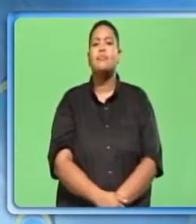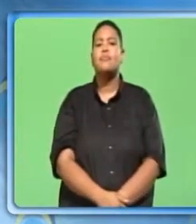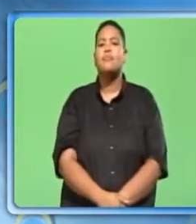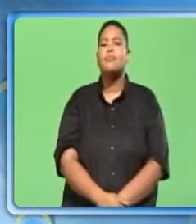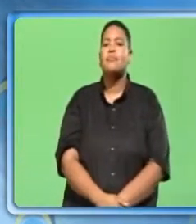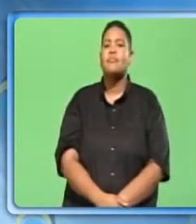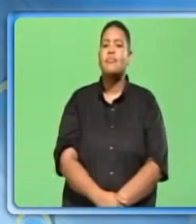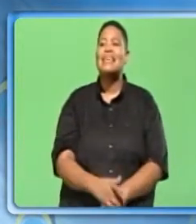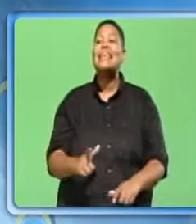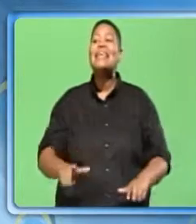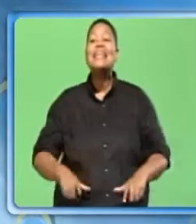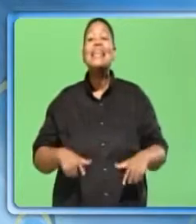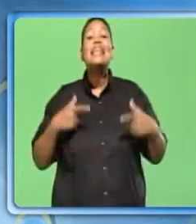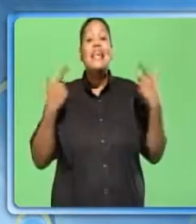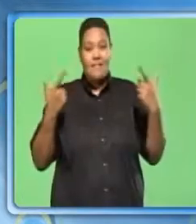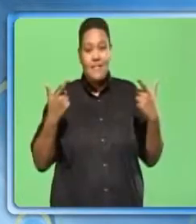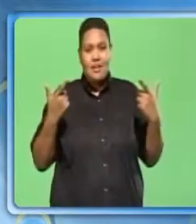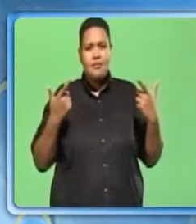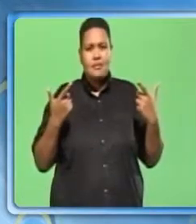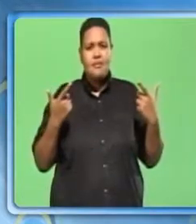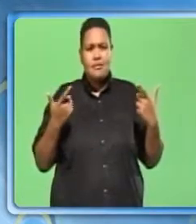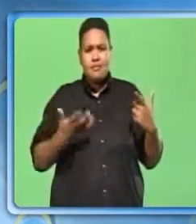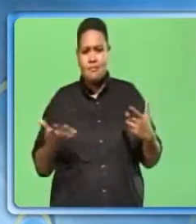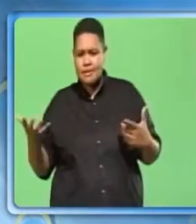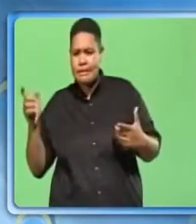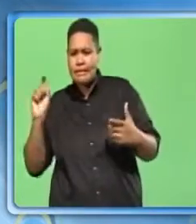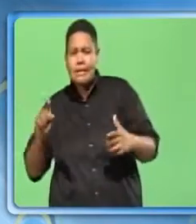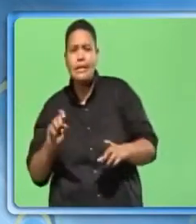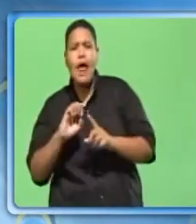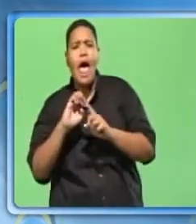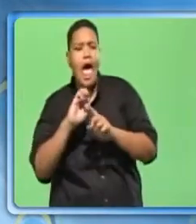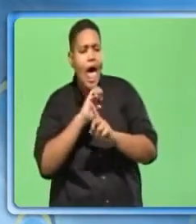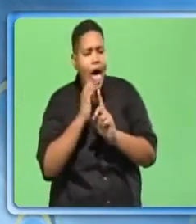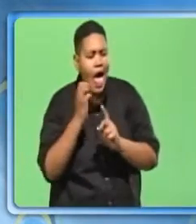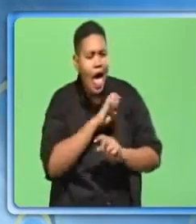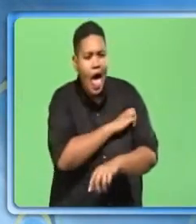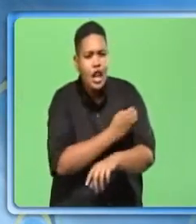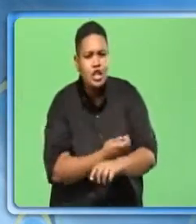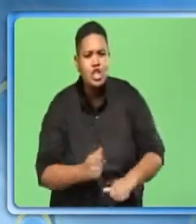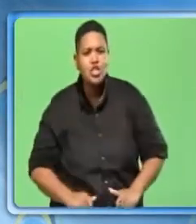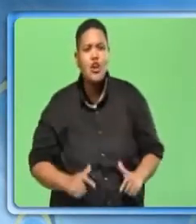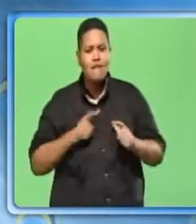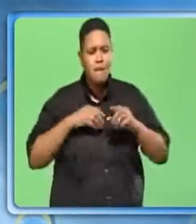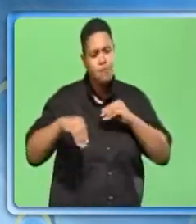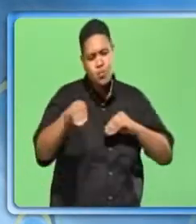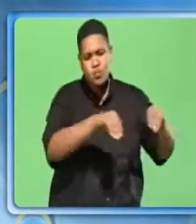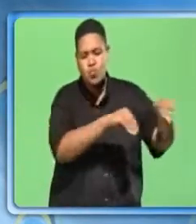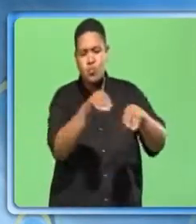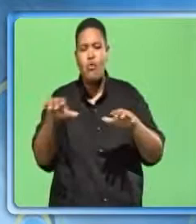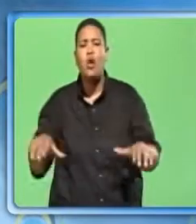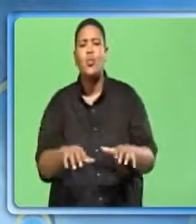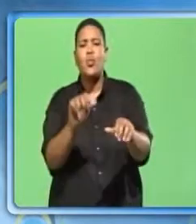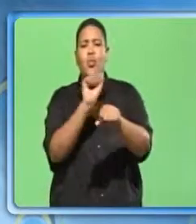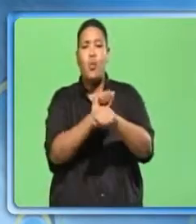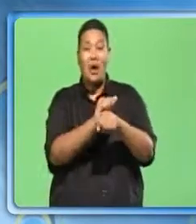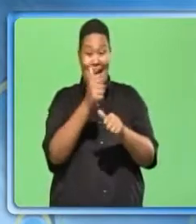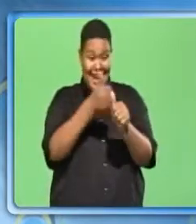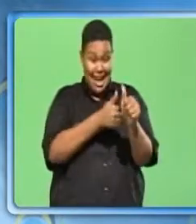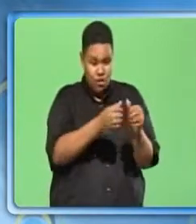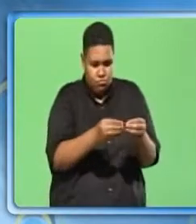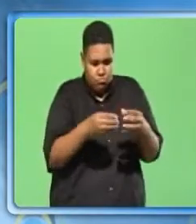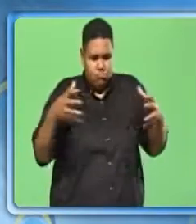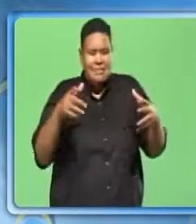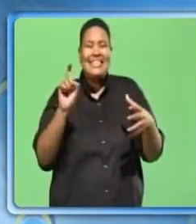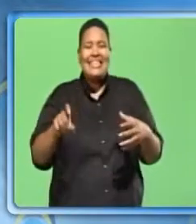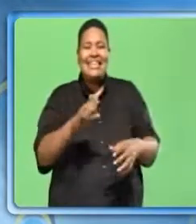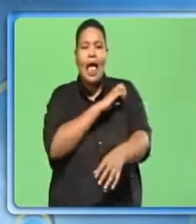Living organisms need energy to survive, move around, and do work. Each population within a community needs energy. They